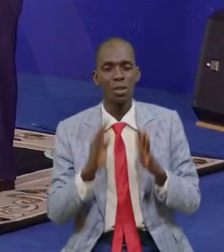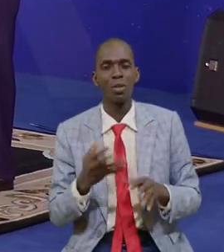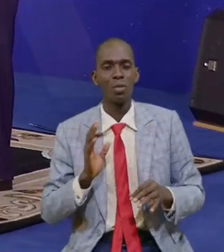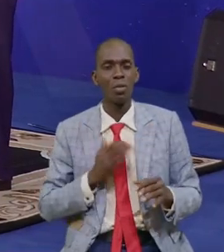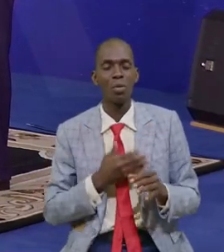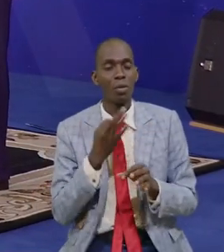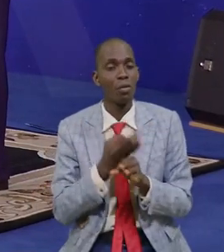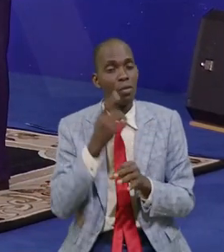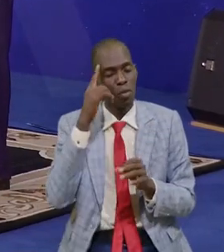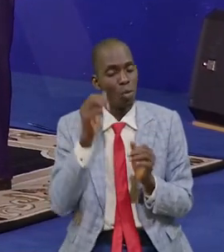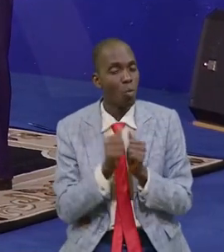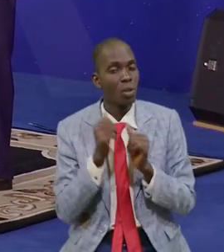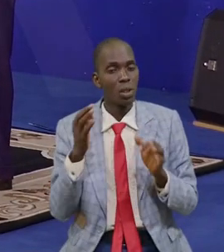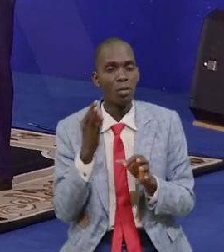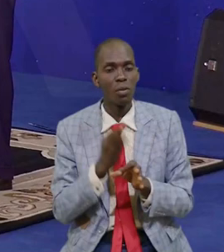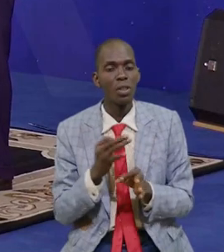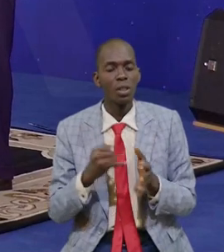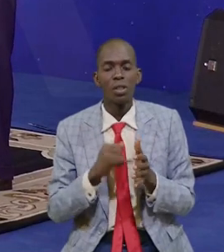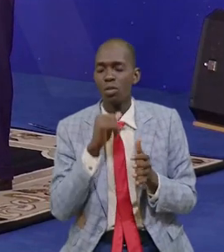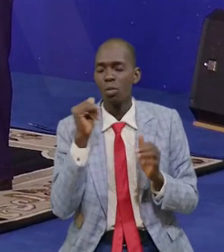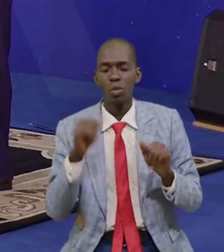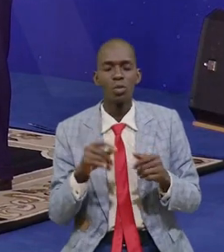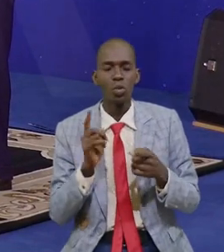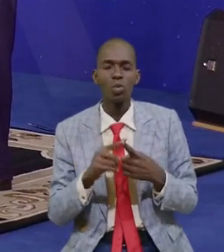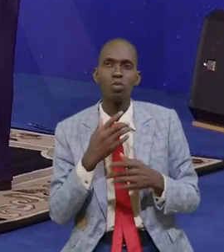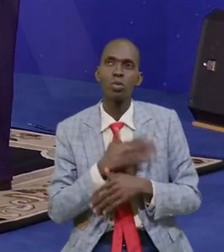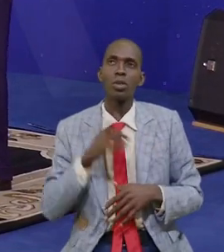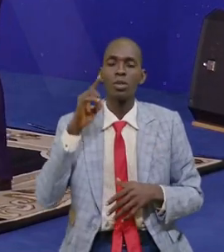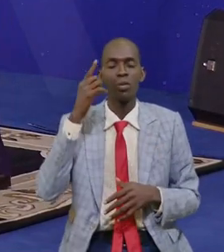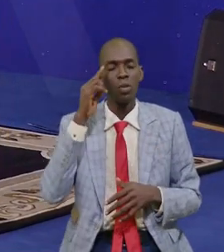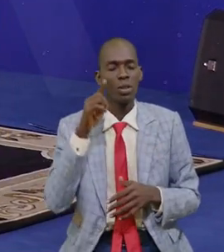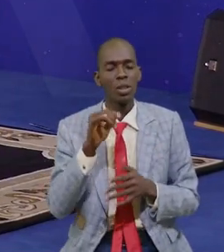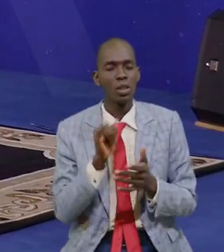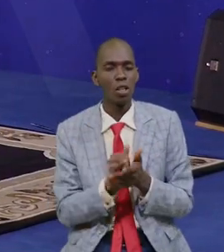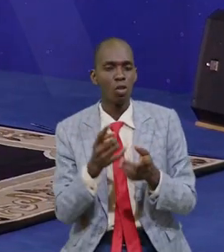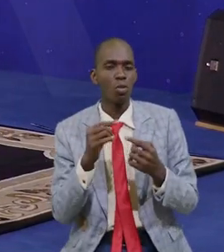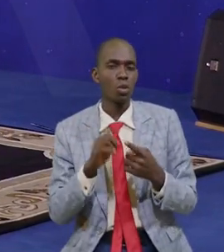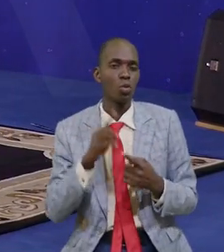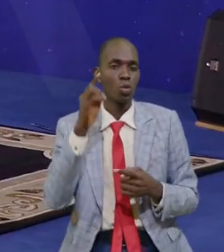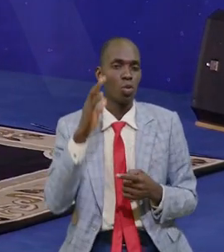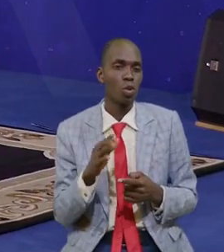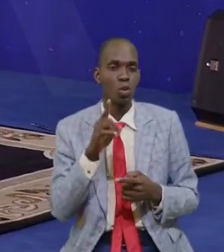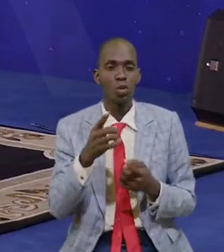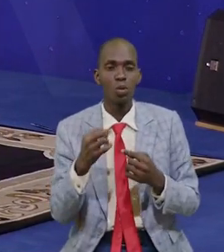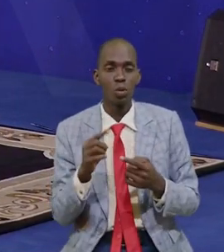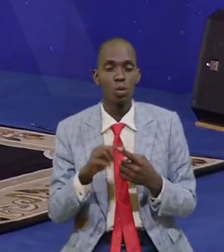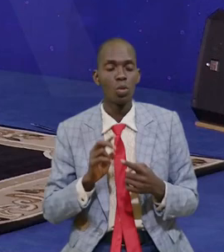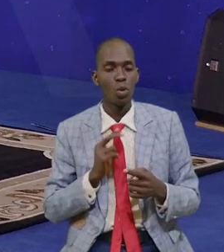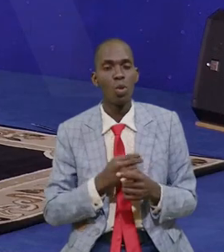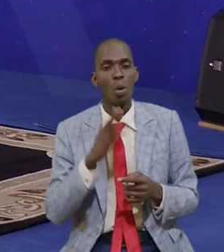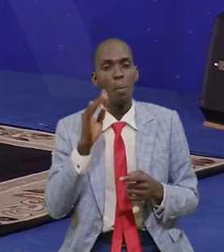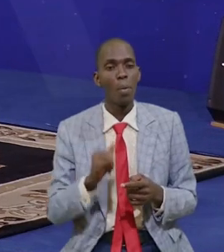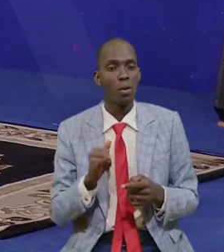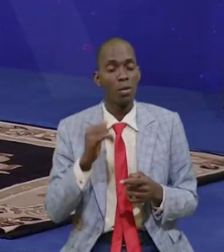For he that cometh to God must believe. He cometh to God for salvation, he must believe. He cometh